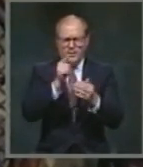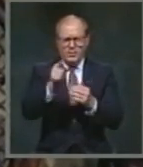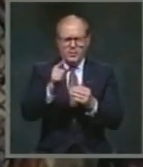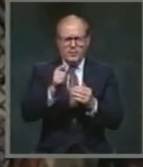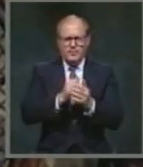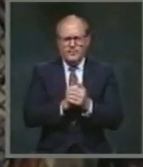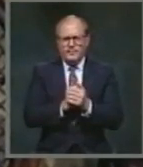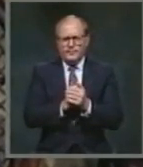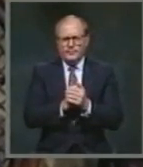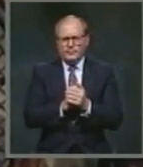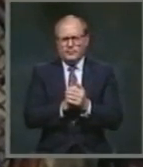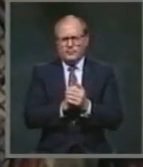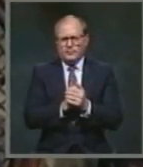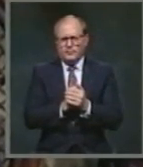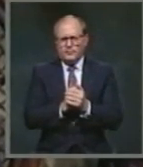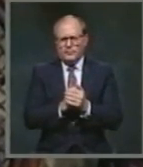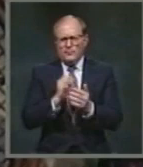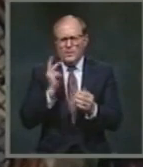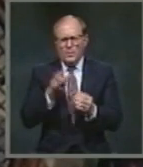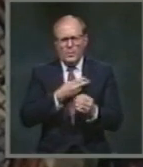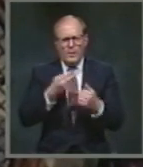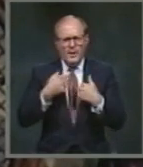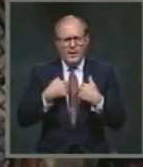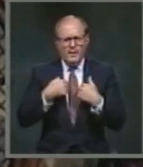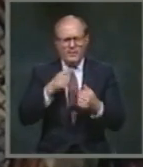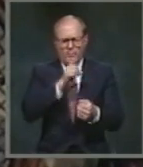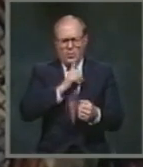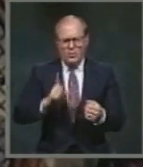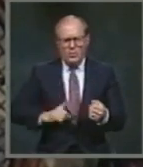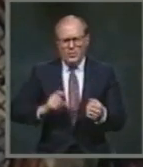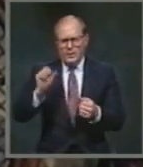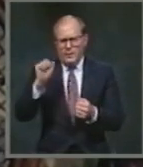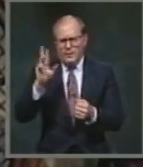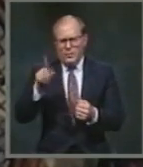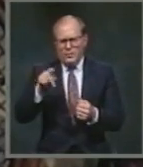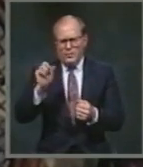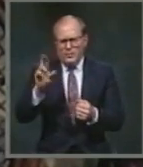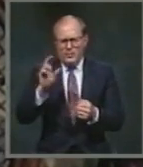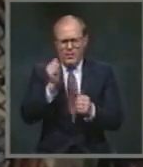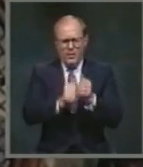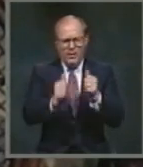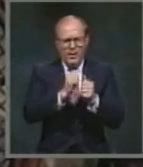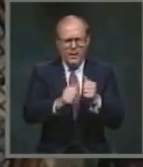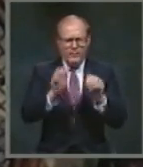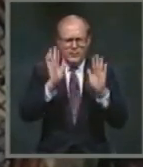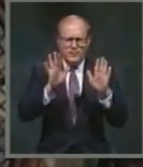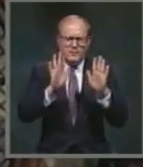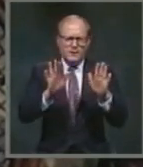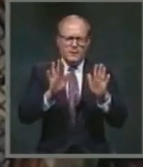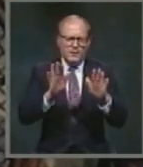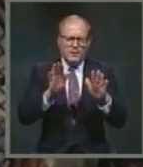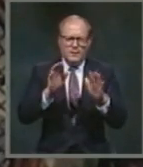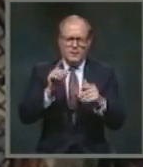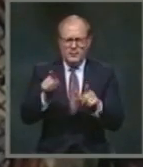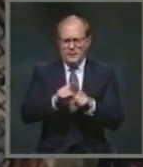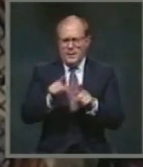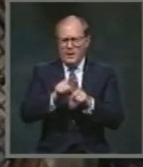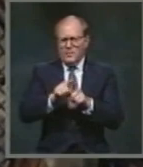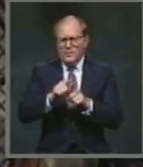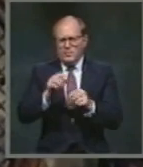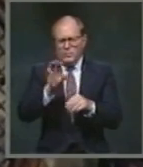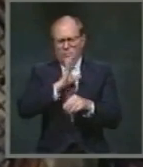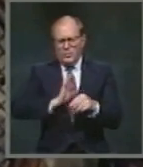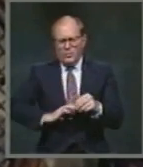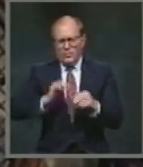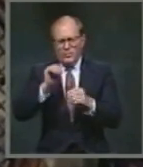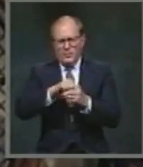you? We observe the Lord's Supper every first day of the week, just as congregations of the Lord's Church did in New Testament days.